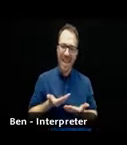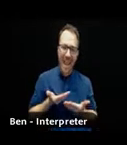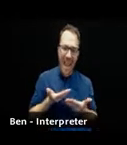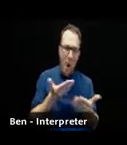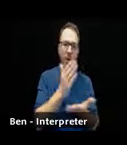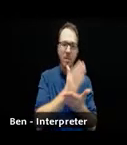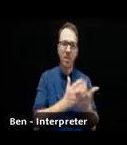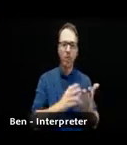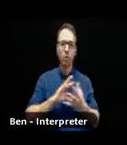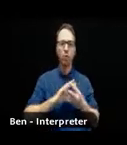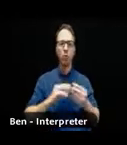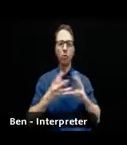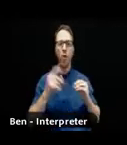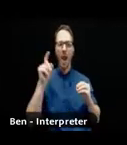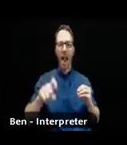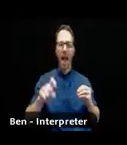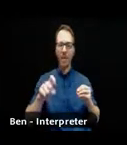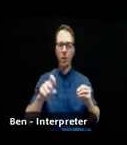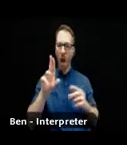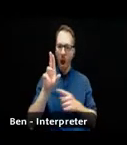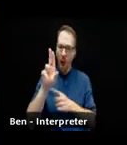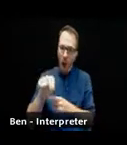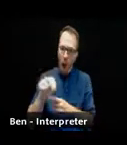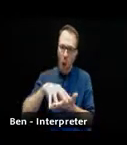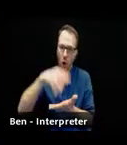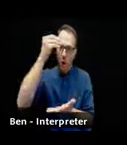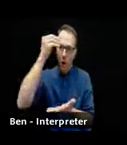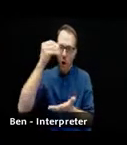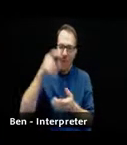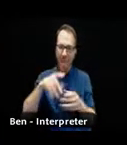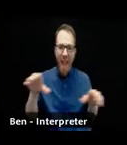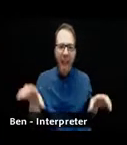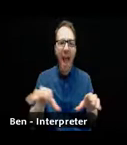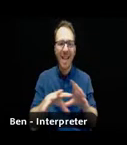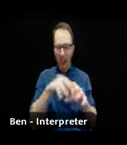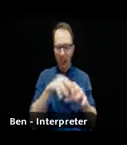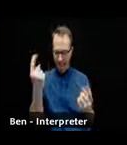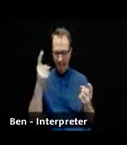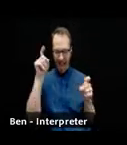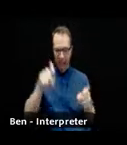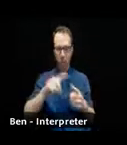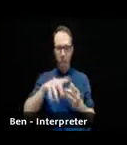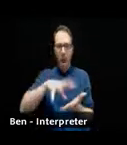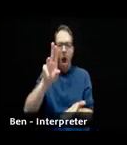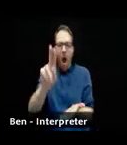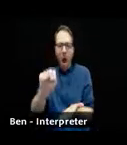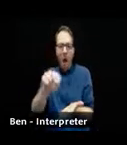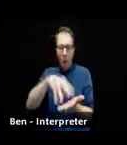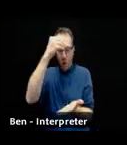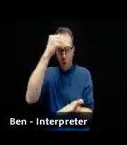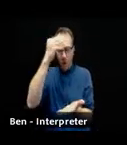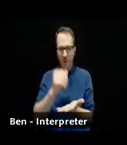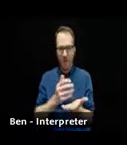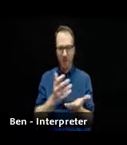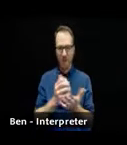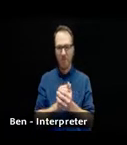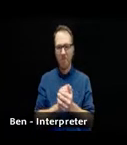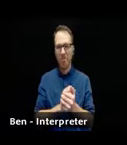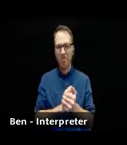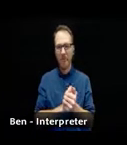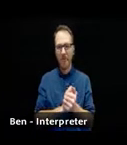story that needs to be unlearned, right? That has acted out of something that needs to be unlearned. And so there's room